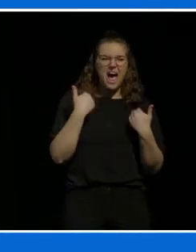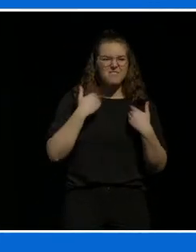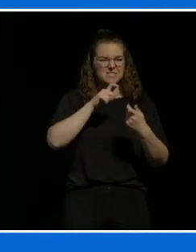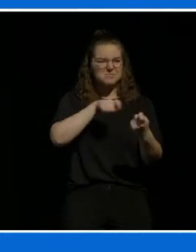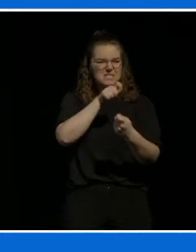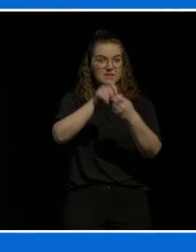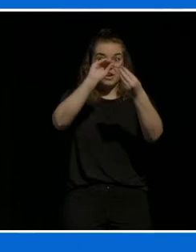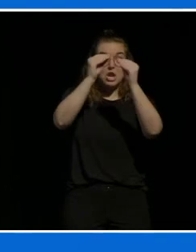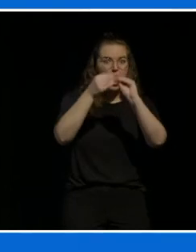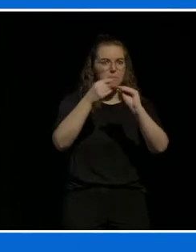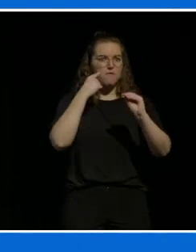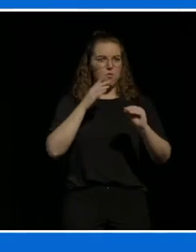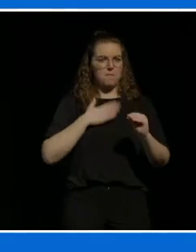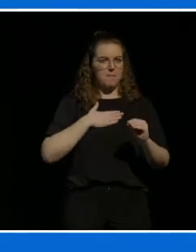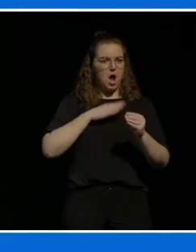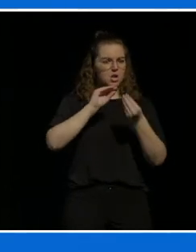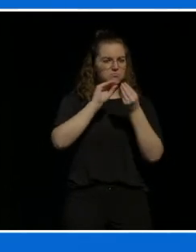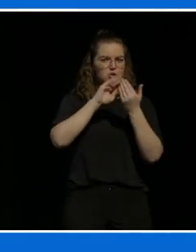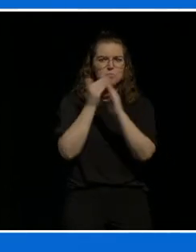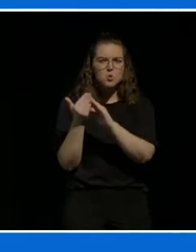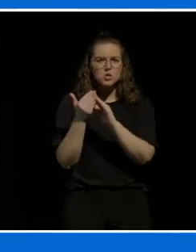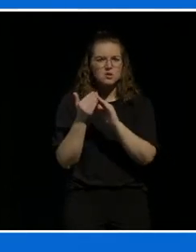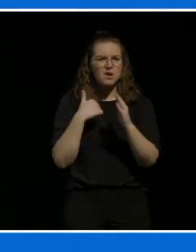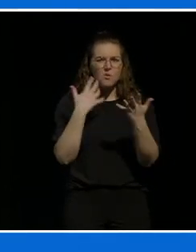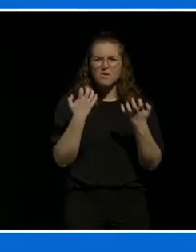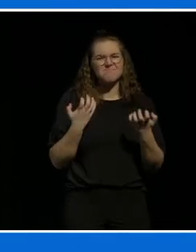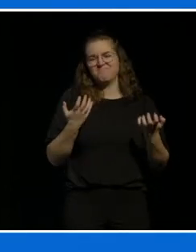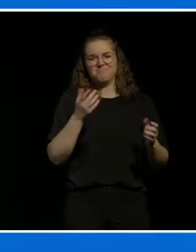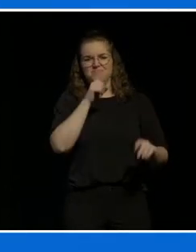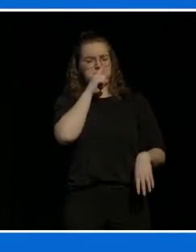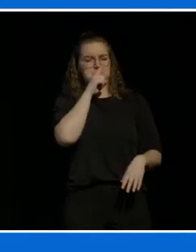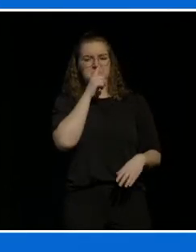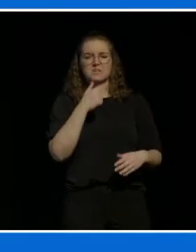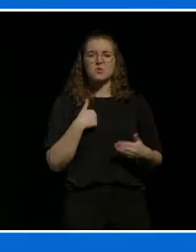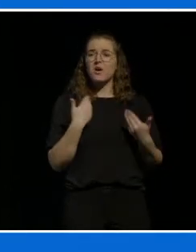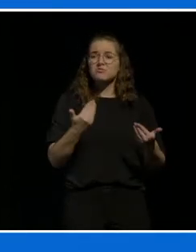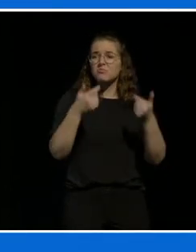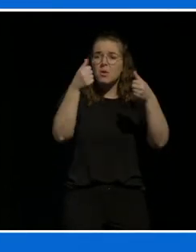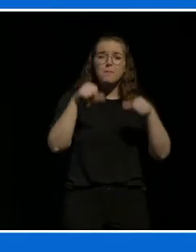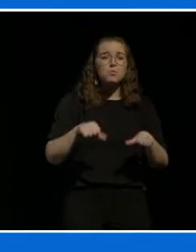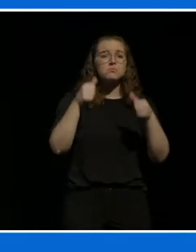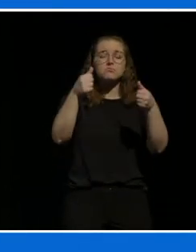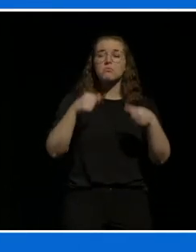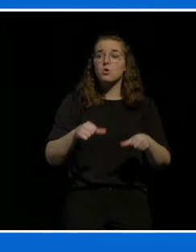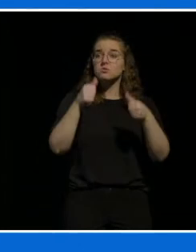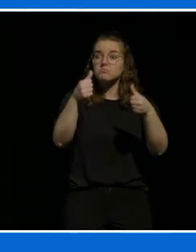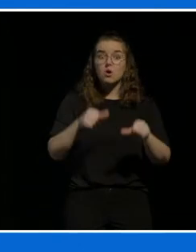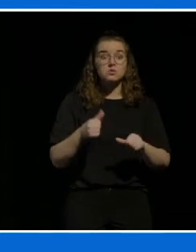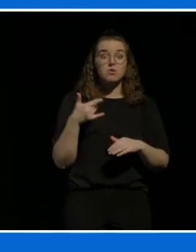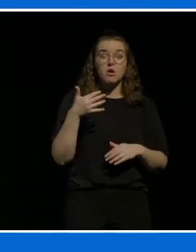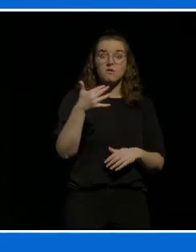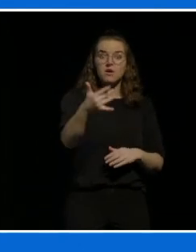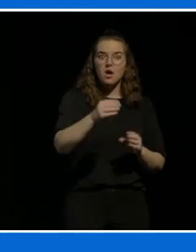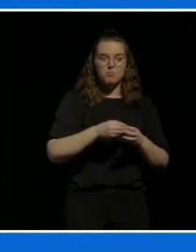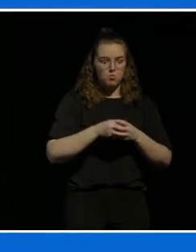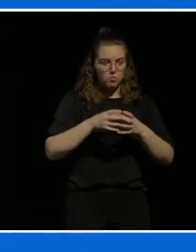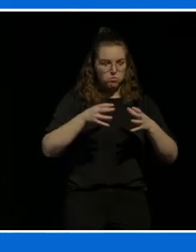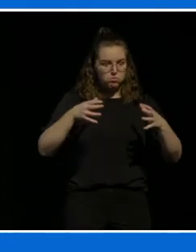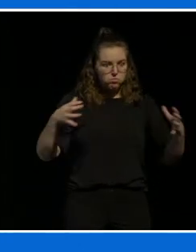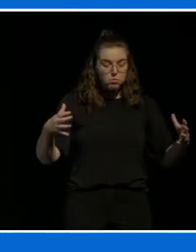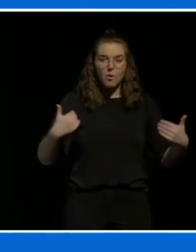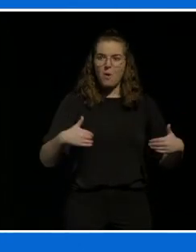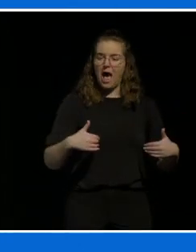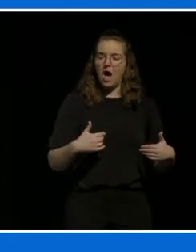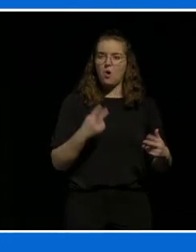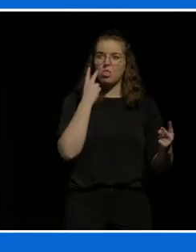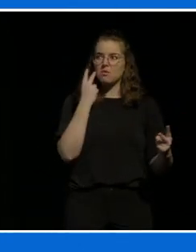community. And so it just started off by like just posting things. And over time, it kind of grew. And now I kind of look, I'm like, oh, wow, that's actually kind of